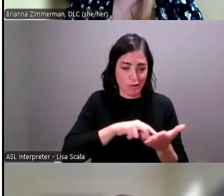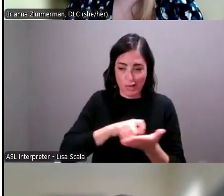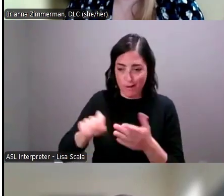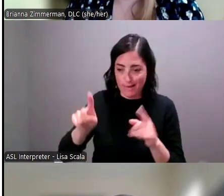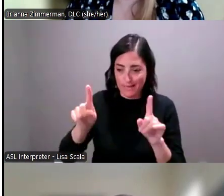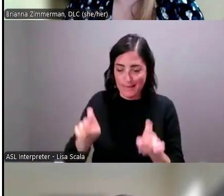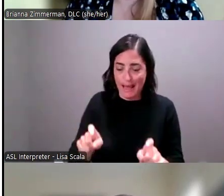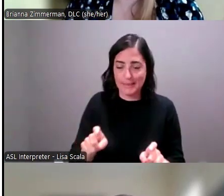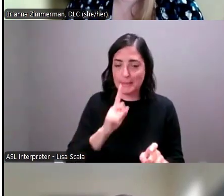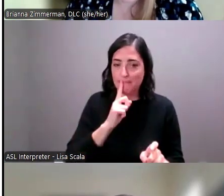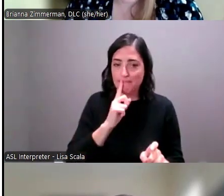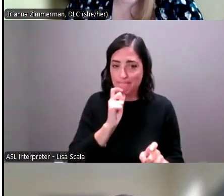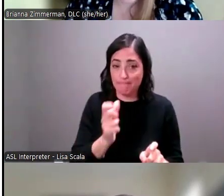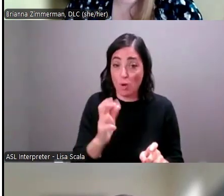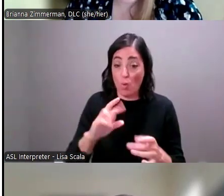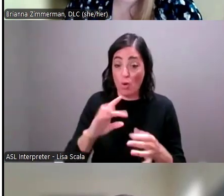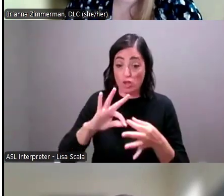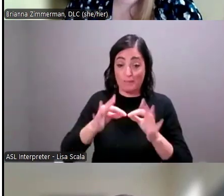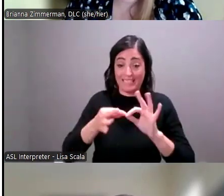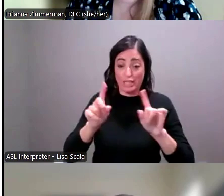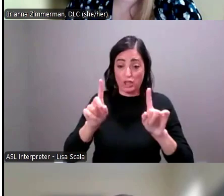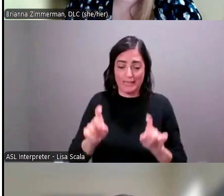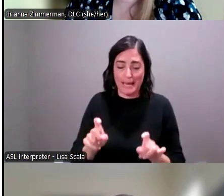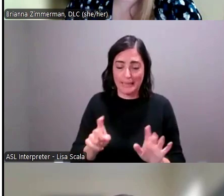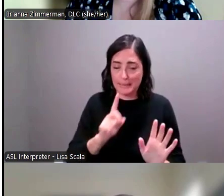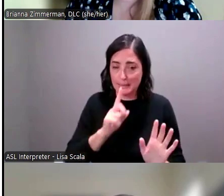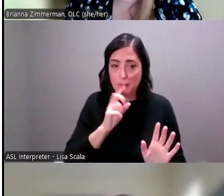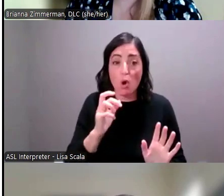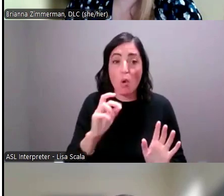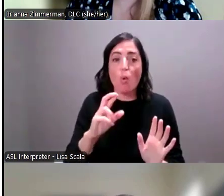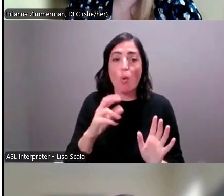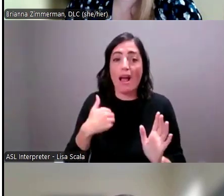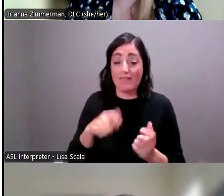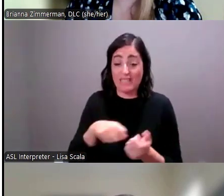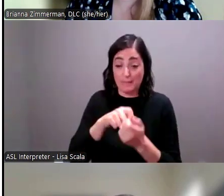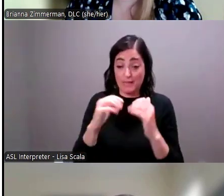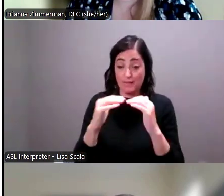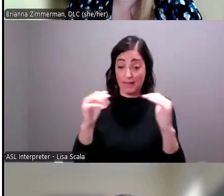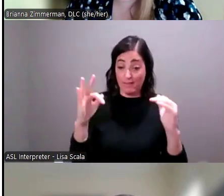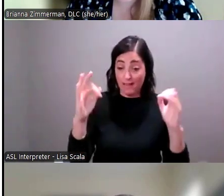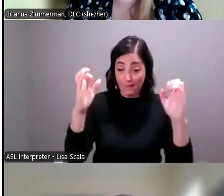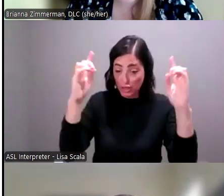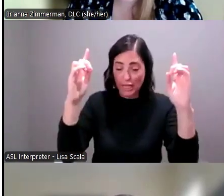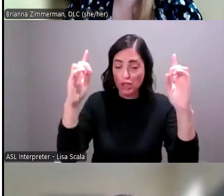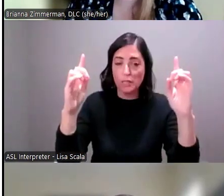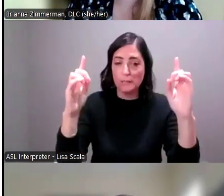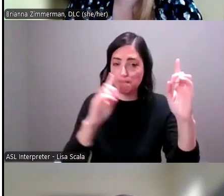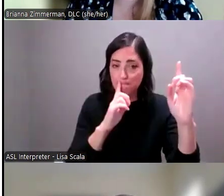or interpretation test or having a particular level of education.